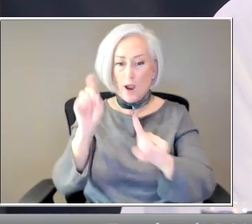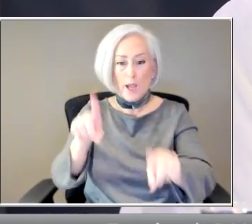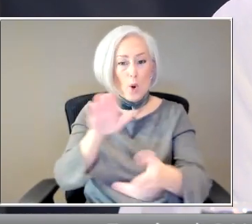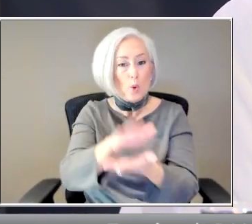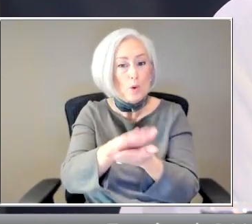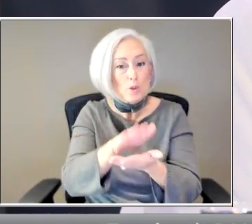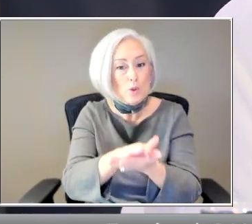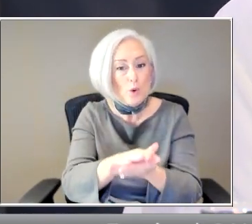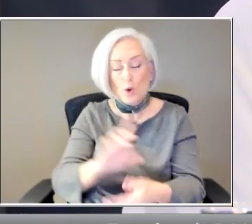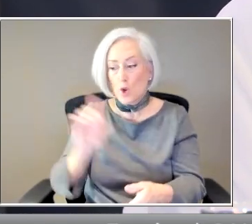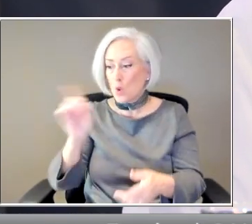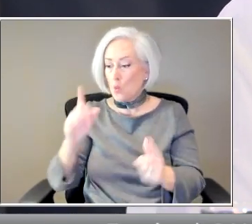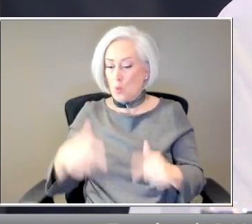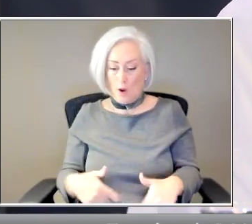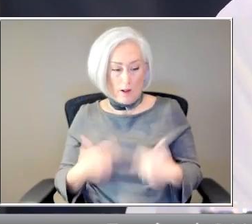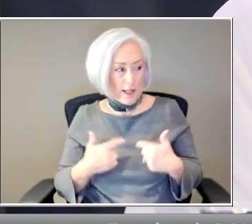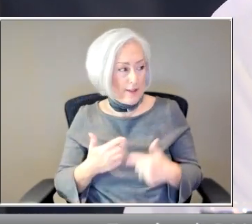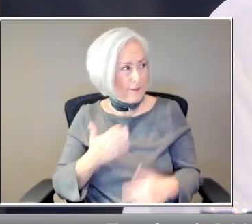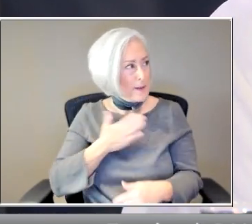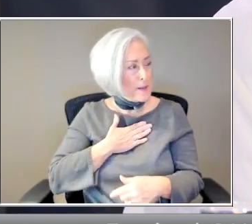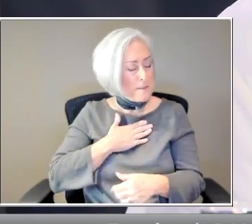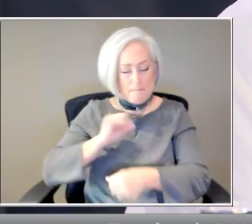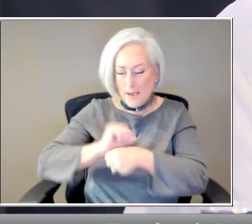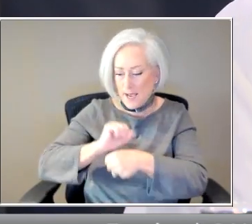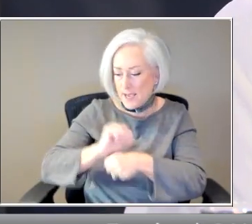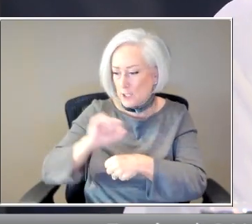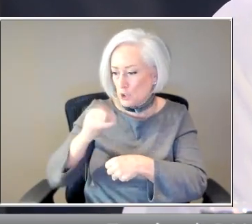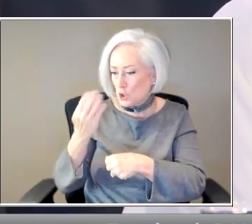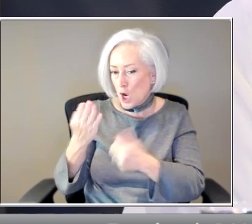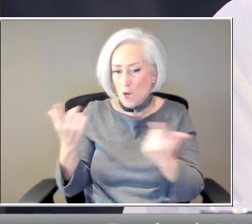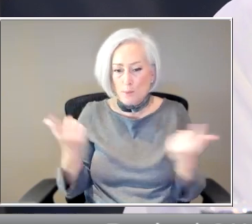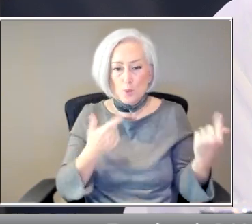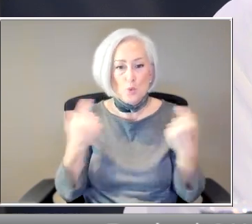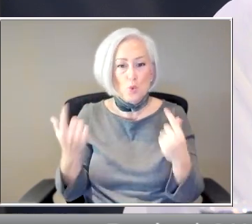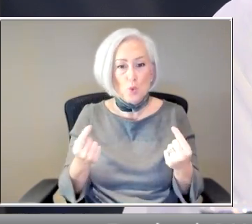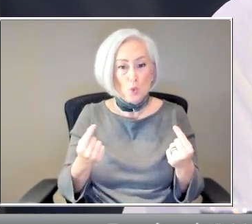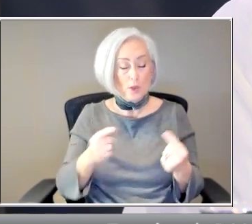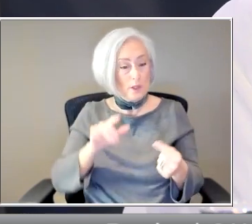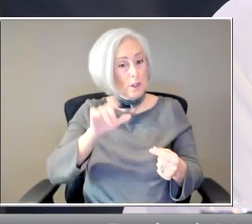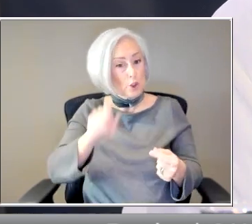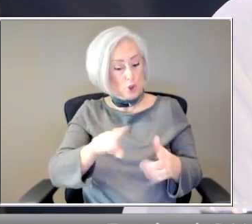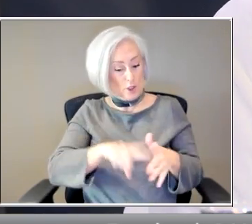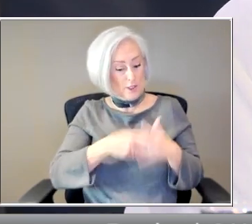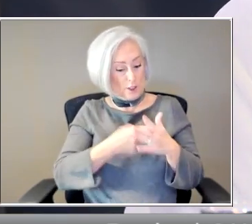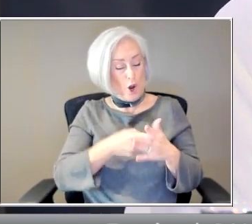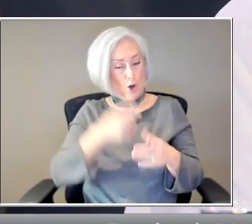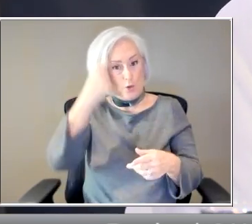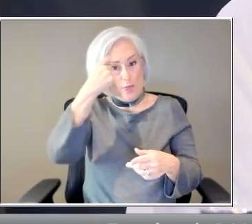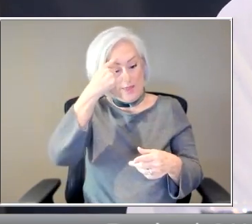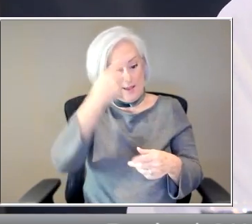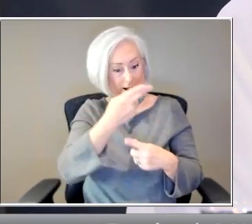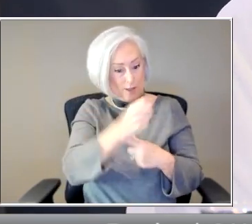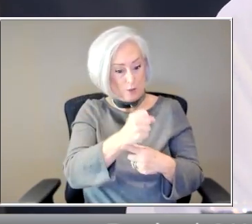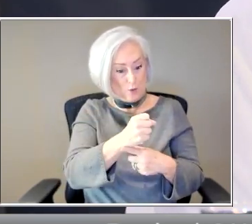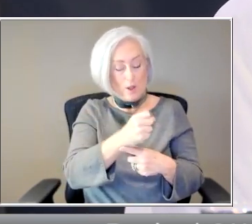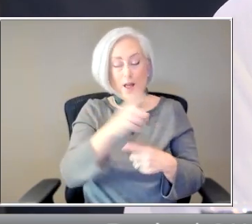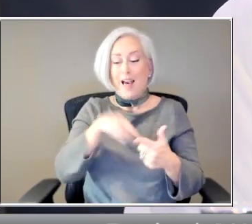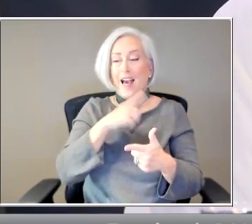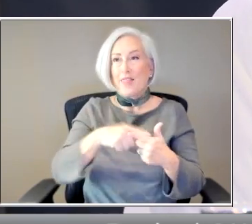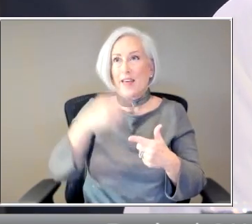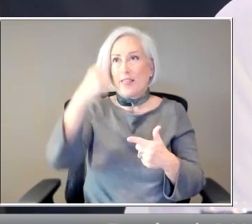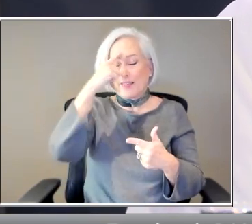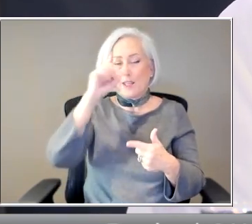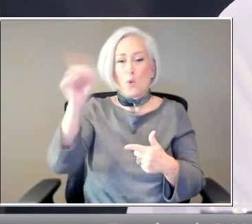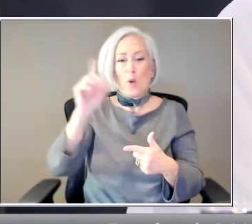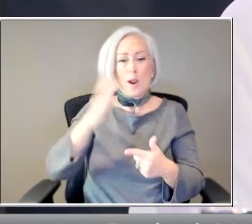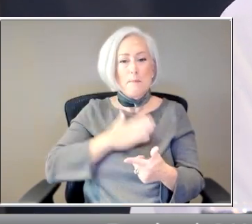What job am I going to do? You start thinking about those things in high school. You should also start thinking about, where is my medical care going to be? Because these patients need medical